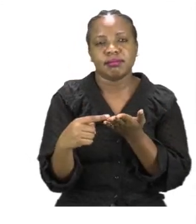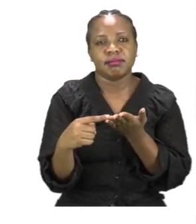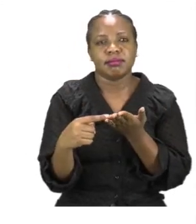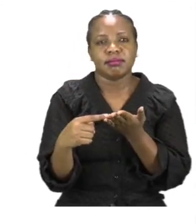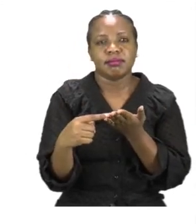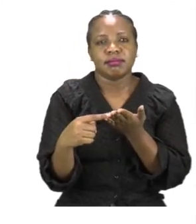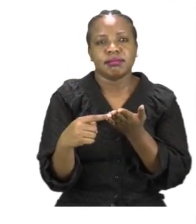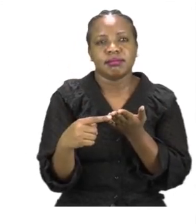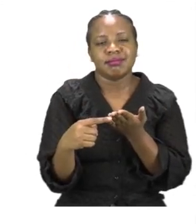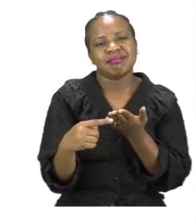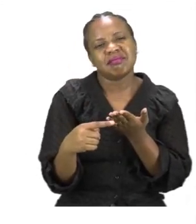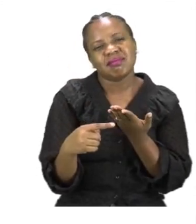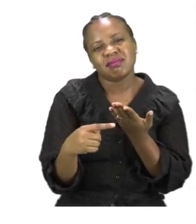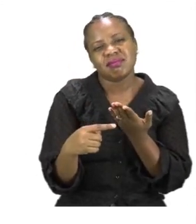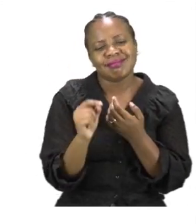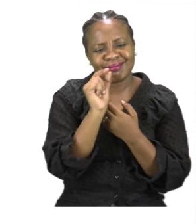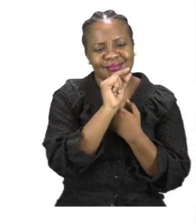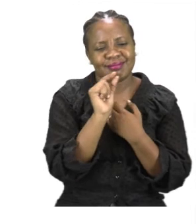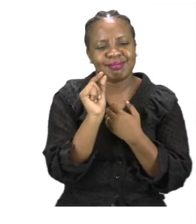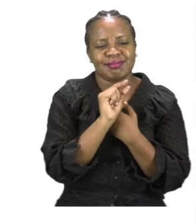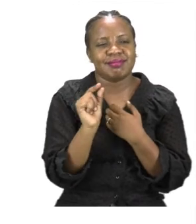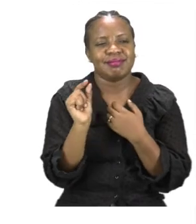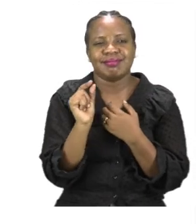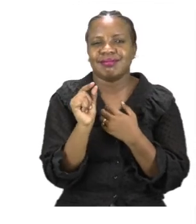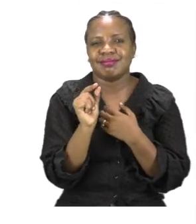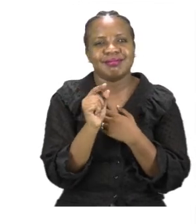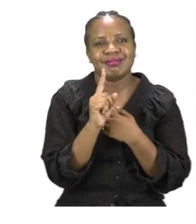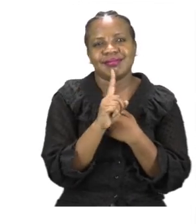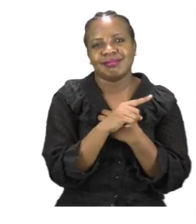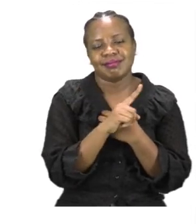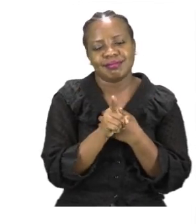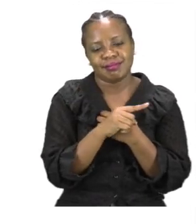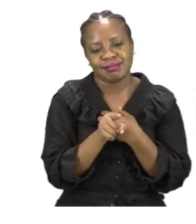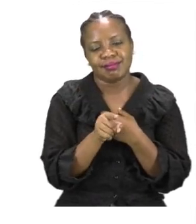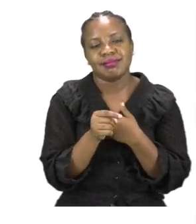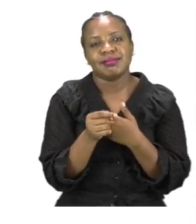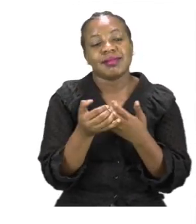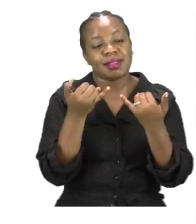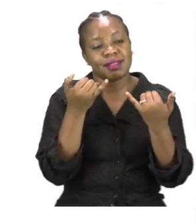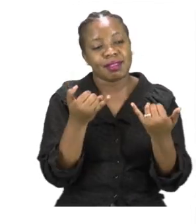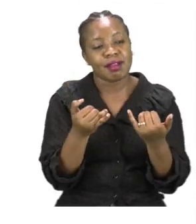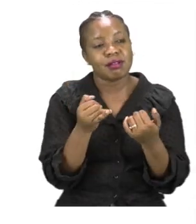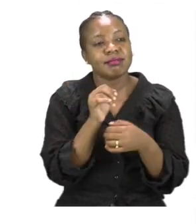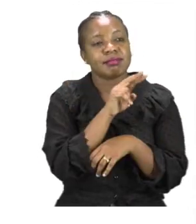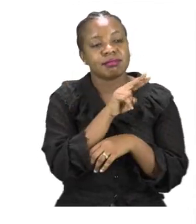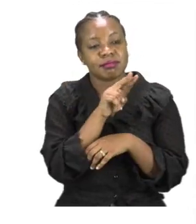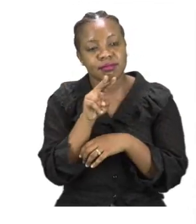is something wrong with them. It is going to be our job to identify the name of the day